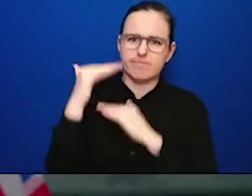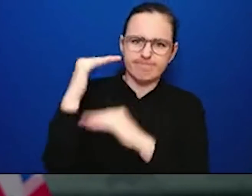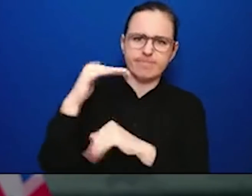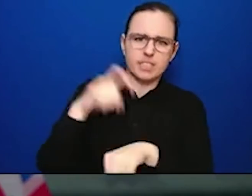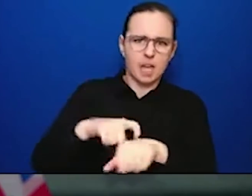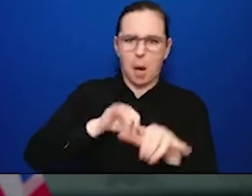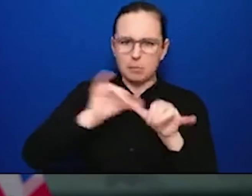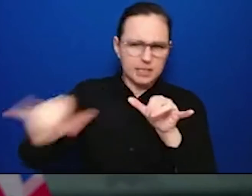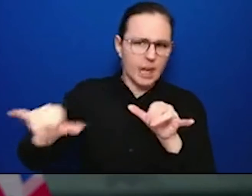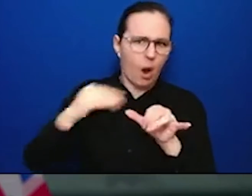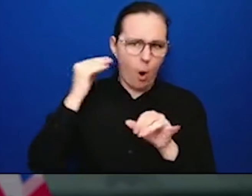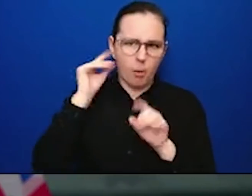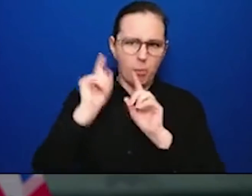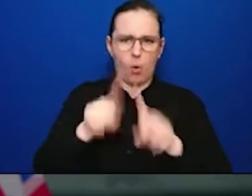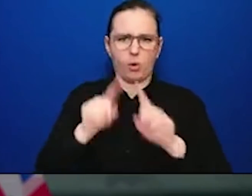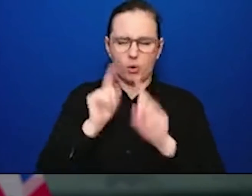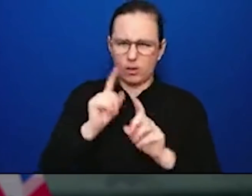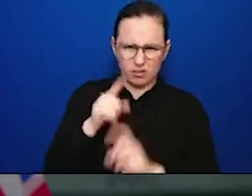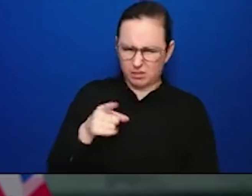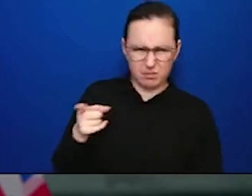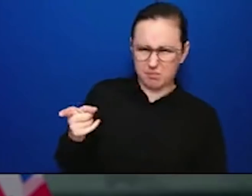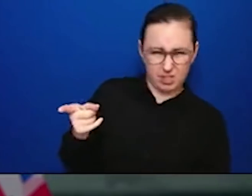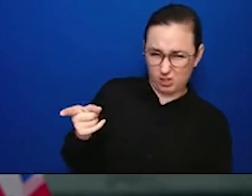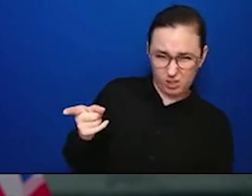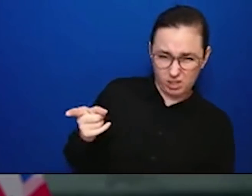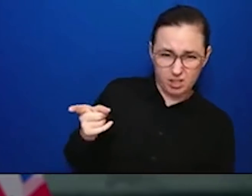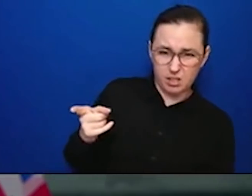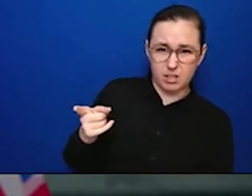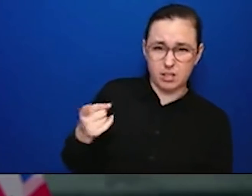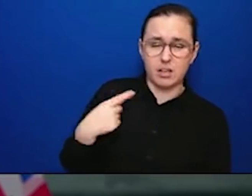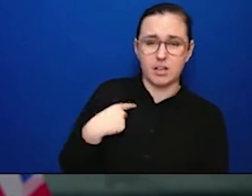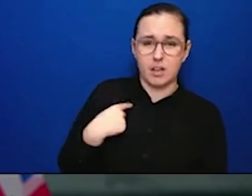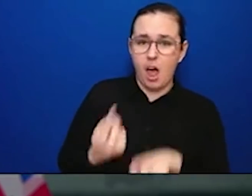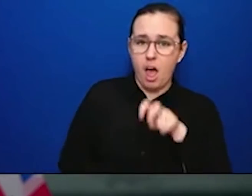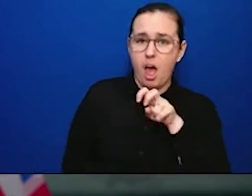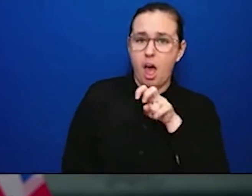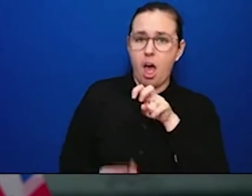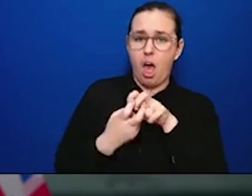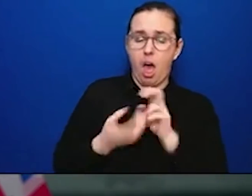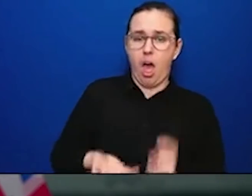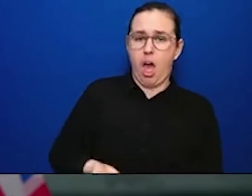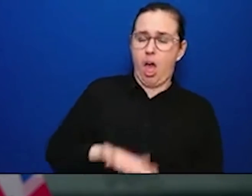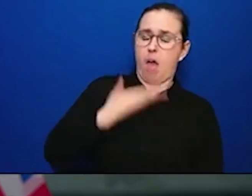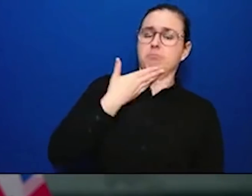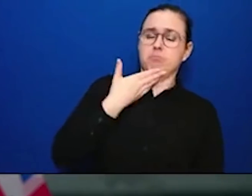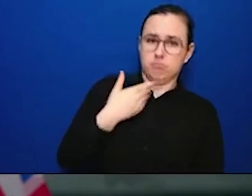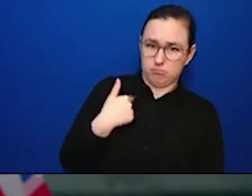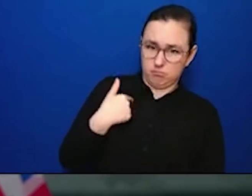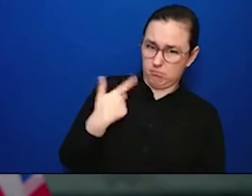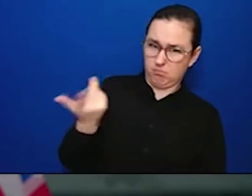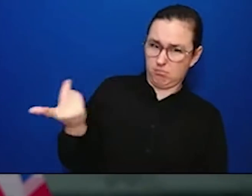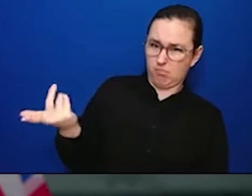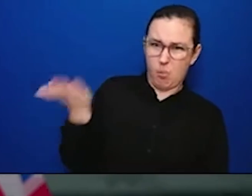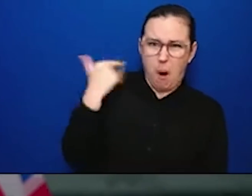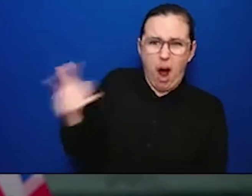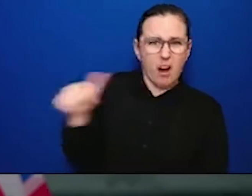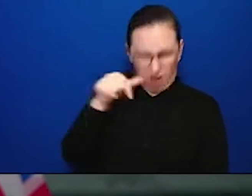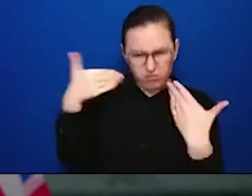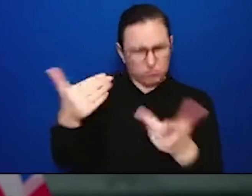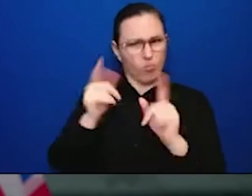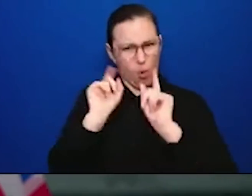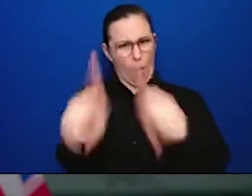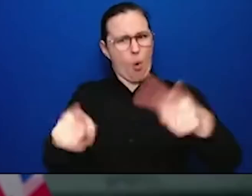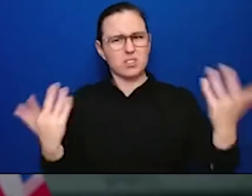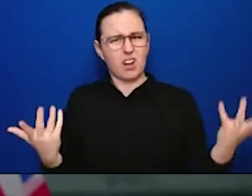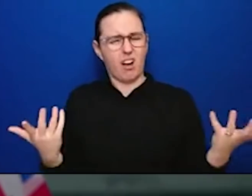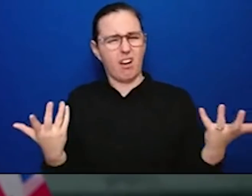respectfully, help me pick my jaw up. Why isn't that, in your view, the path for us in British Columbia? Yes, from the very